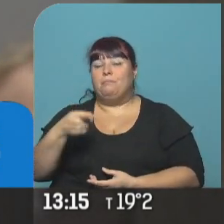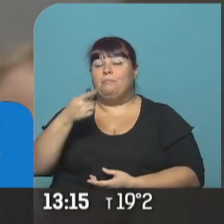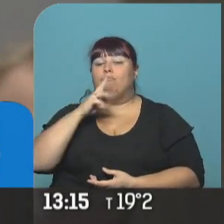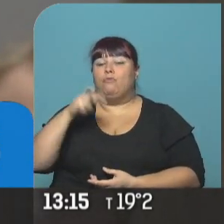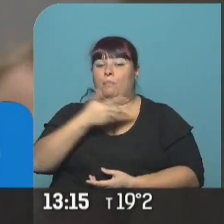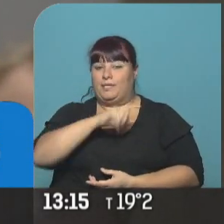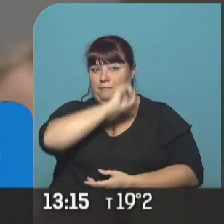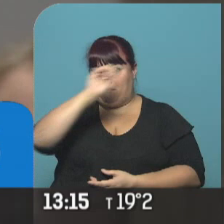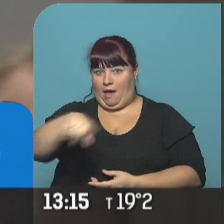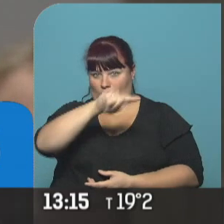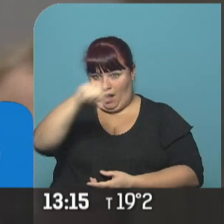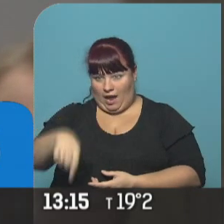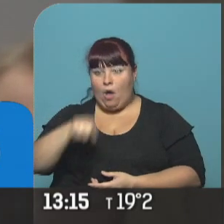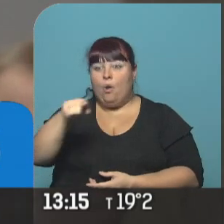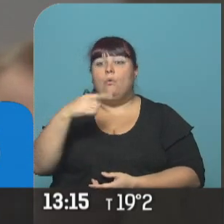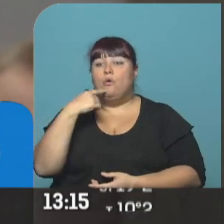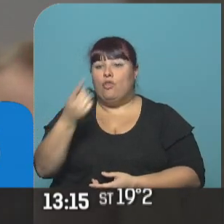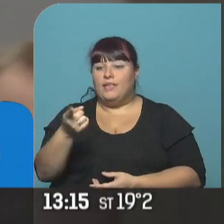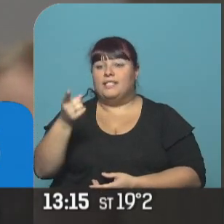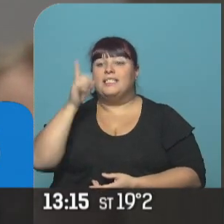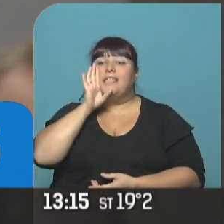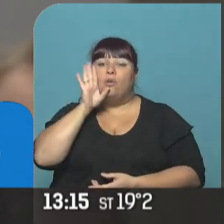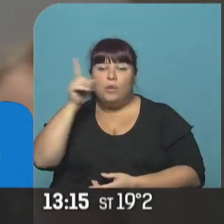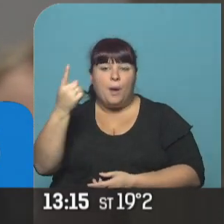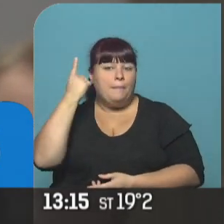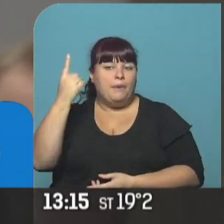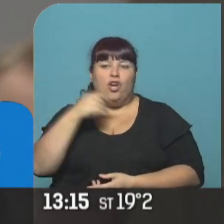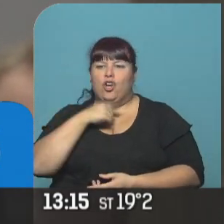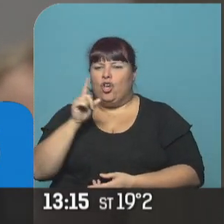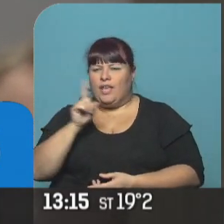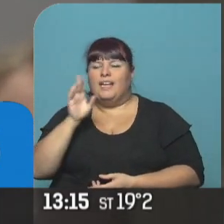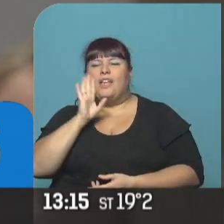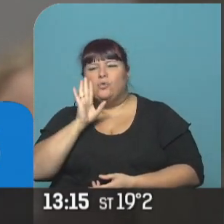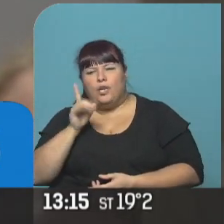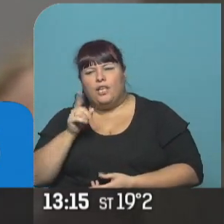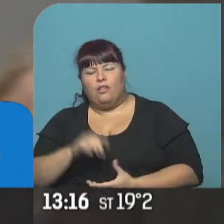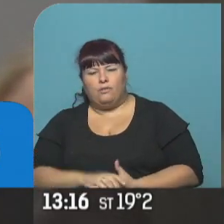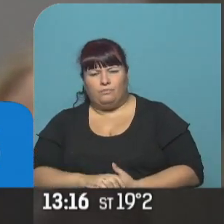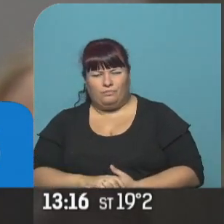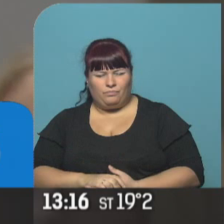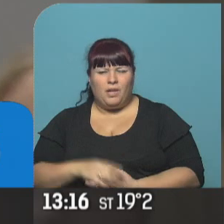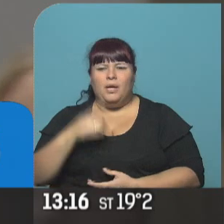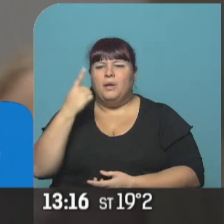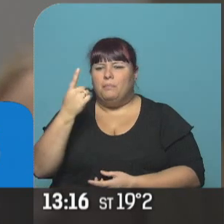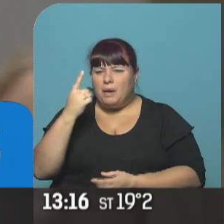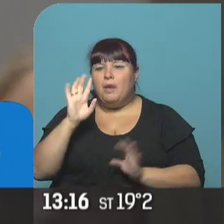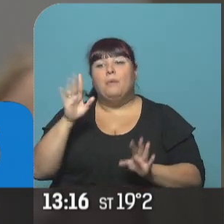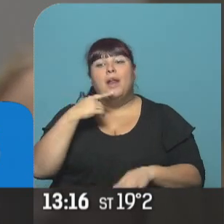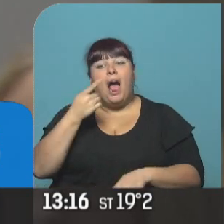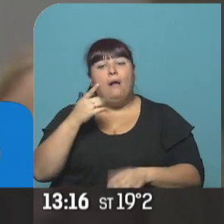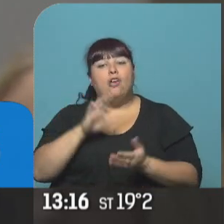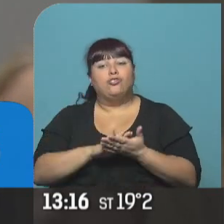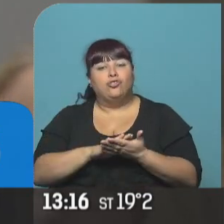America first does not mean America alone. But when the President steps on his own message with things like the military options, or